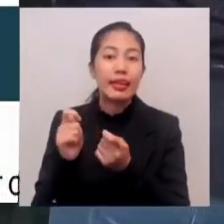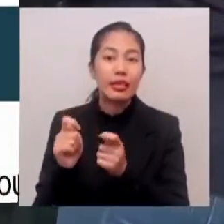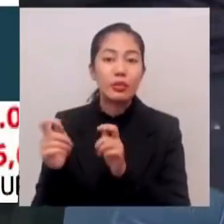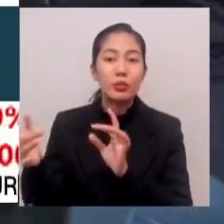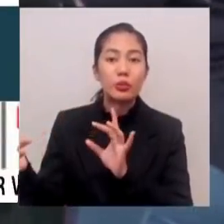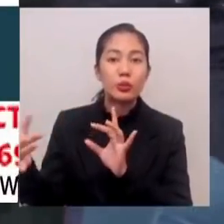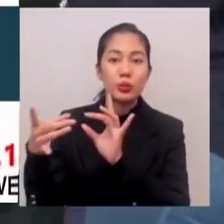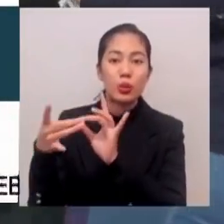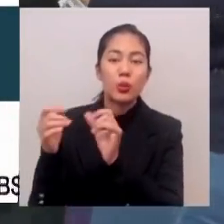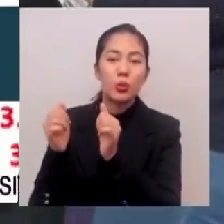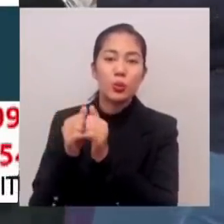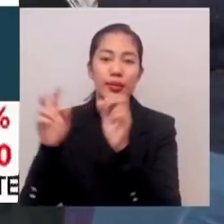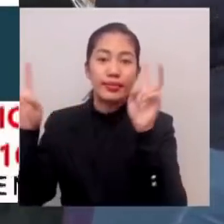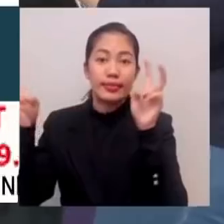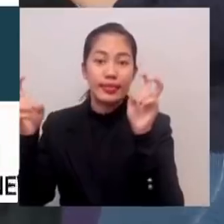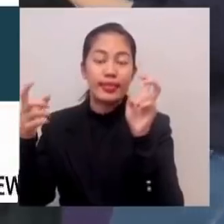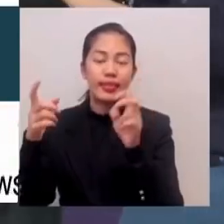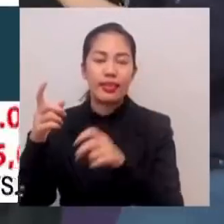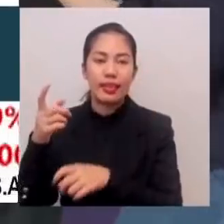with the left, starting,